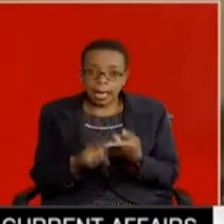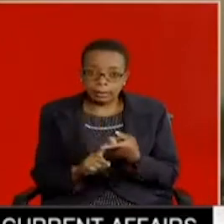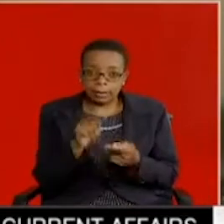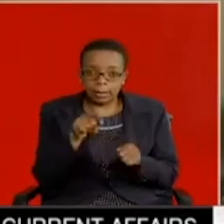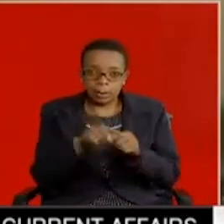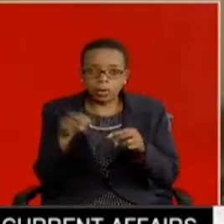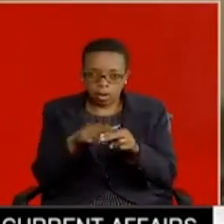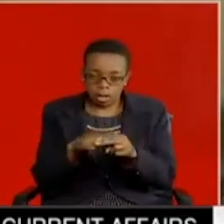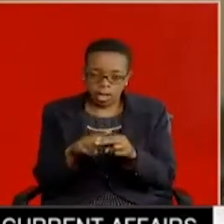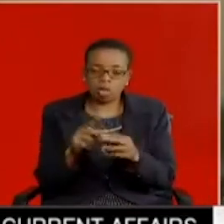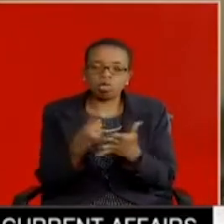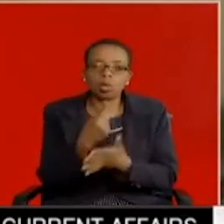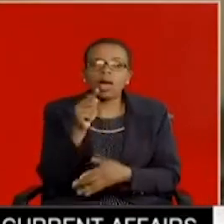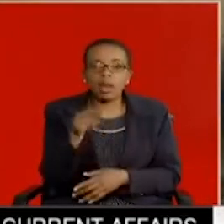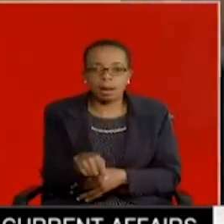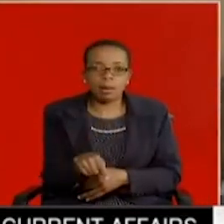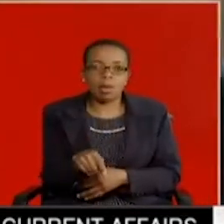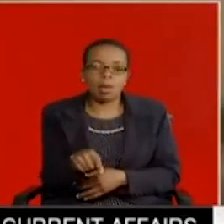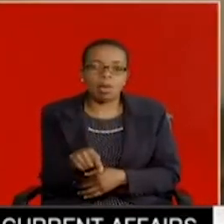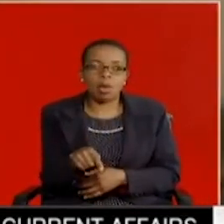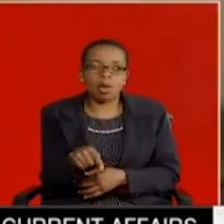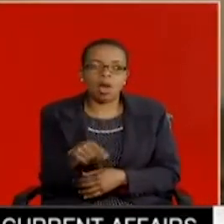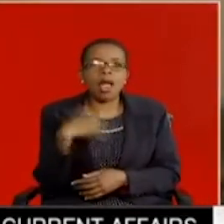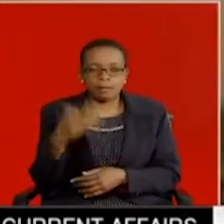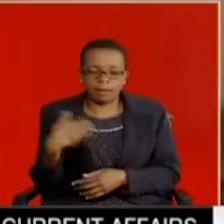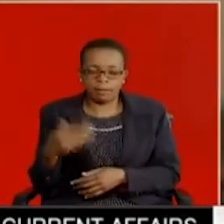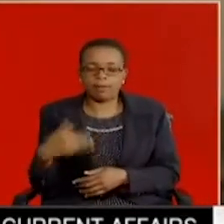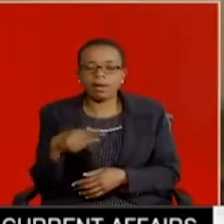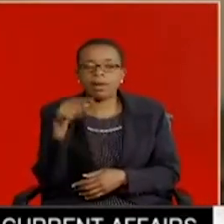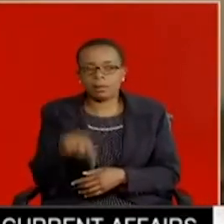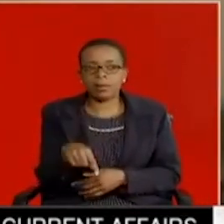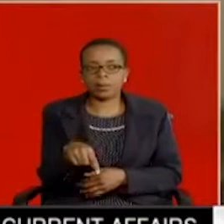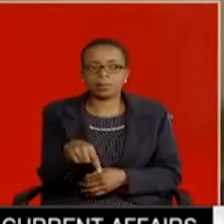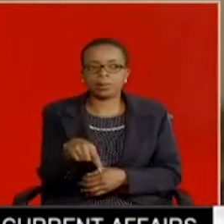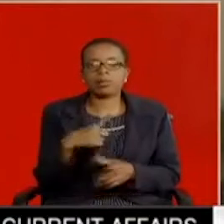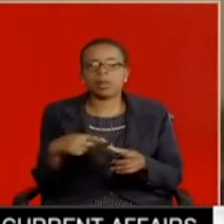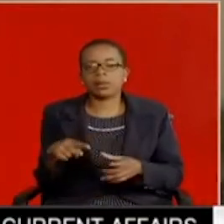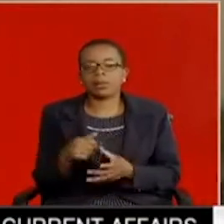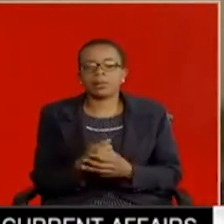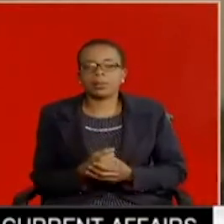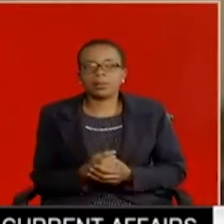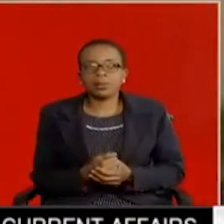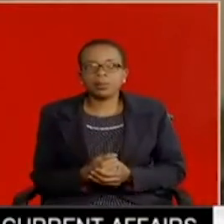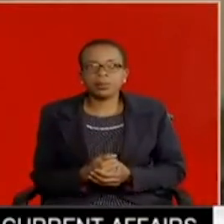training which has been going on and which has always been within the ministry.